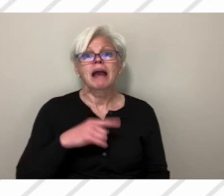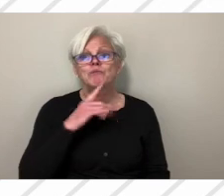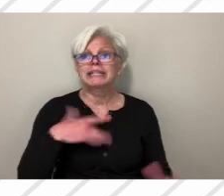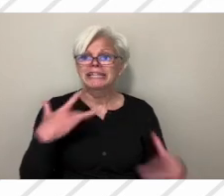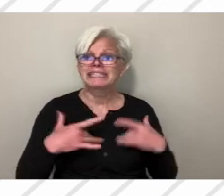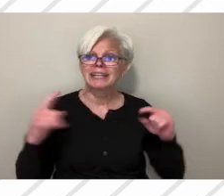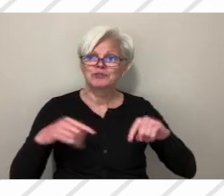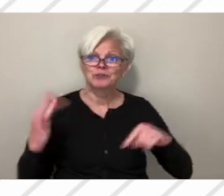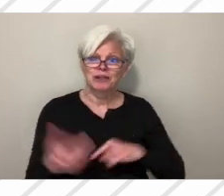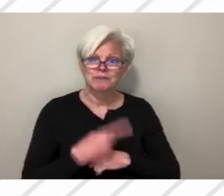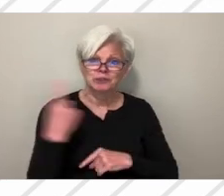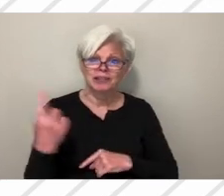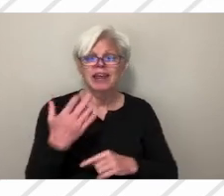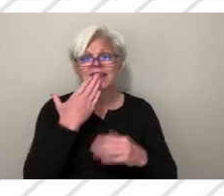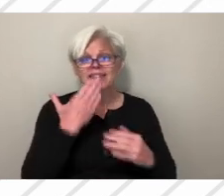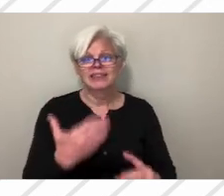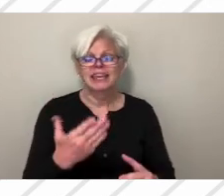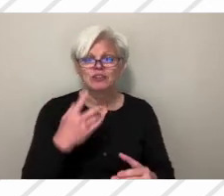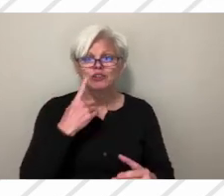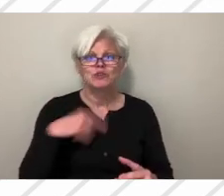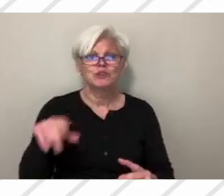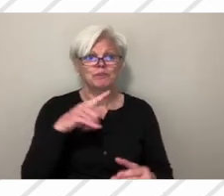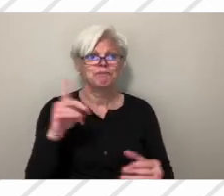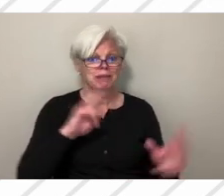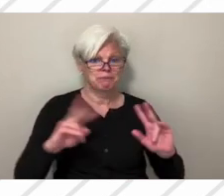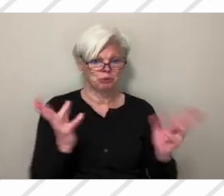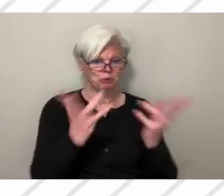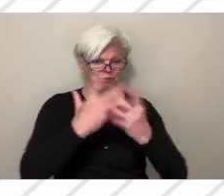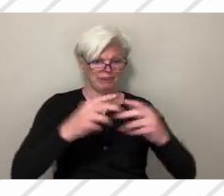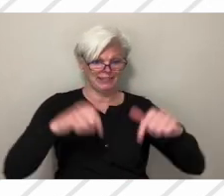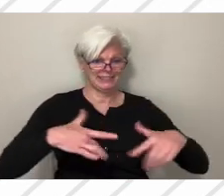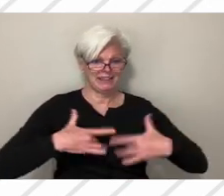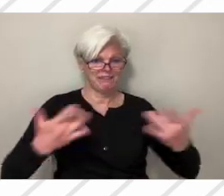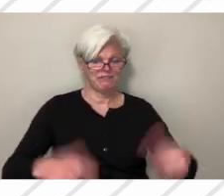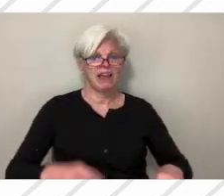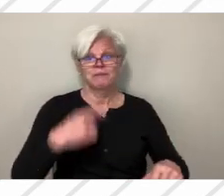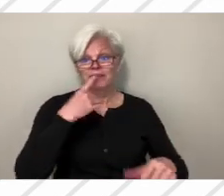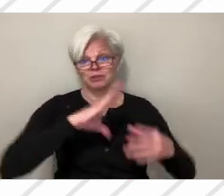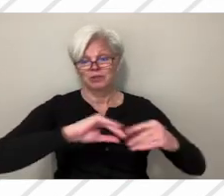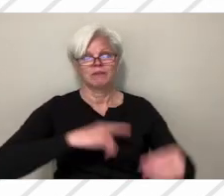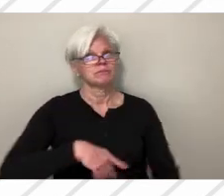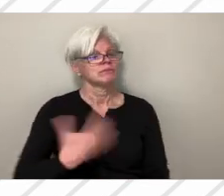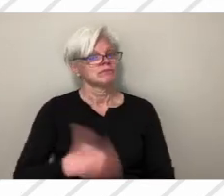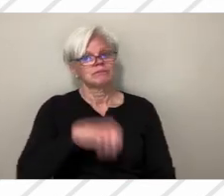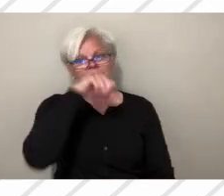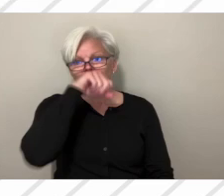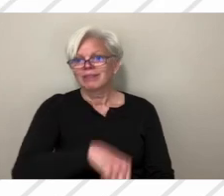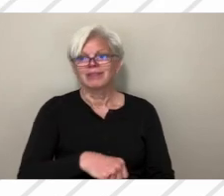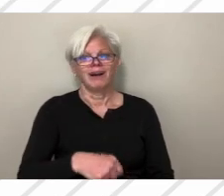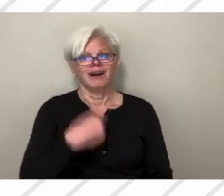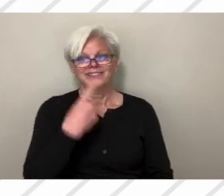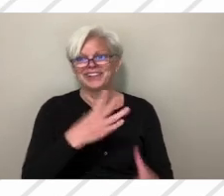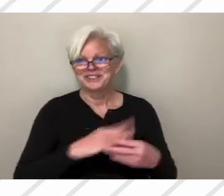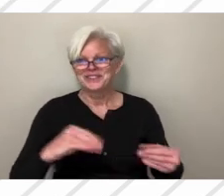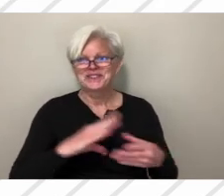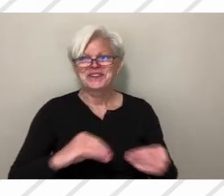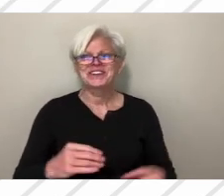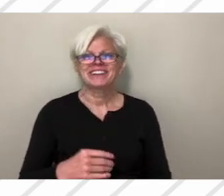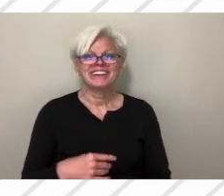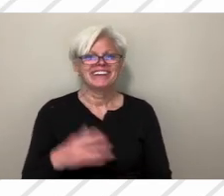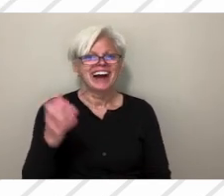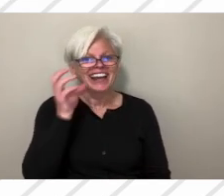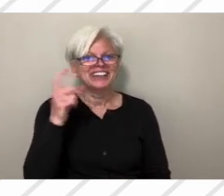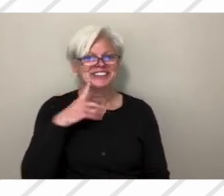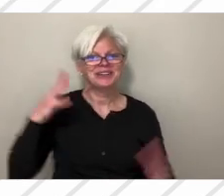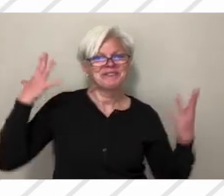today and thank you for the organizers because storytelling, man, I love storytelling. Yeah, I hear some woot woot